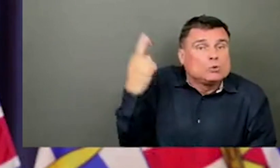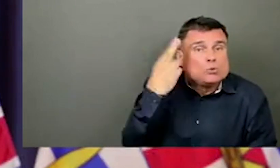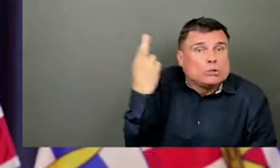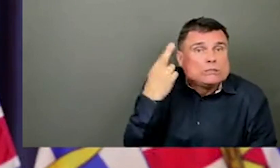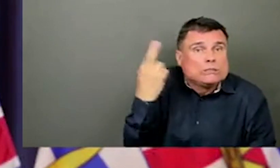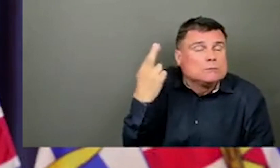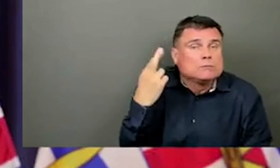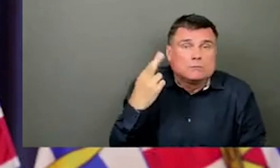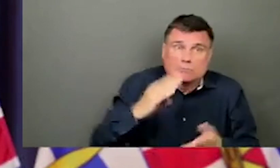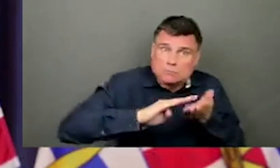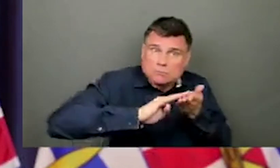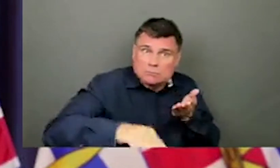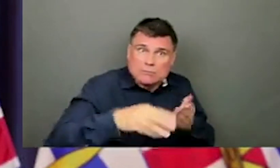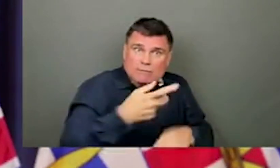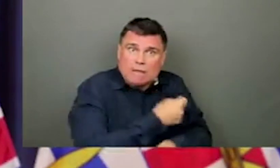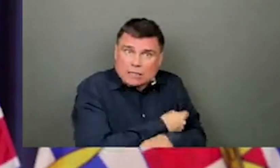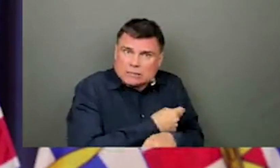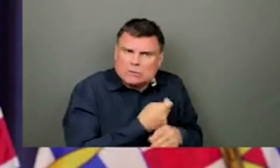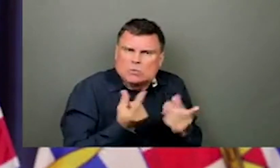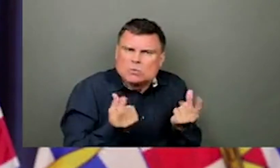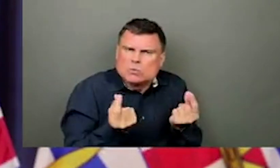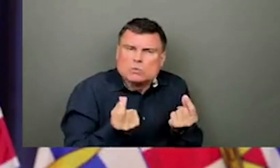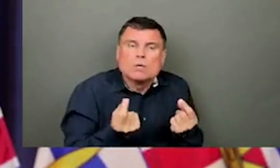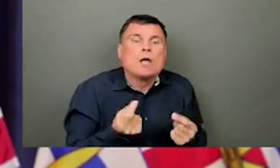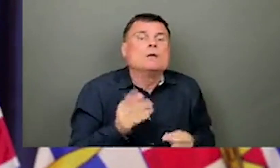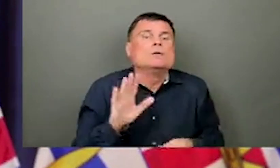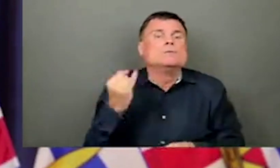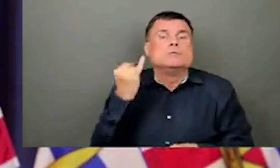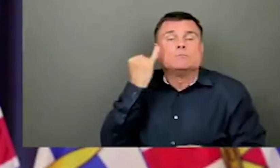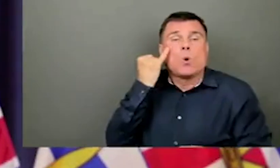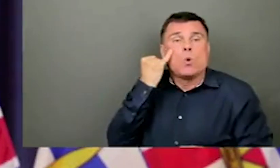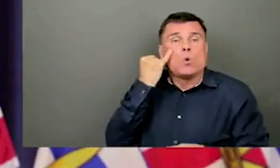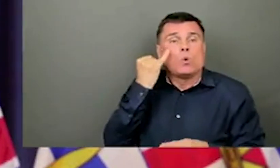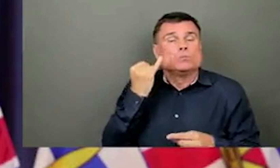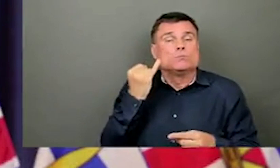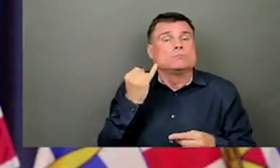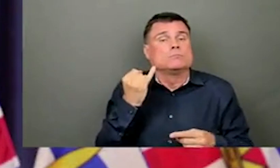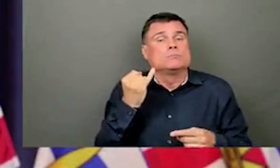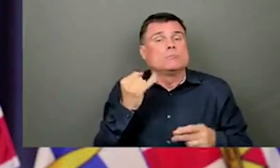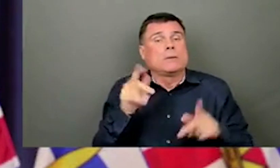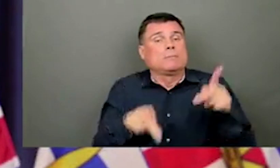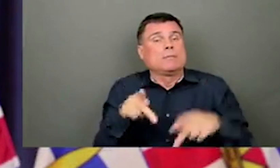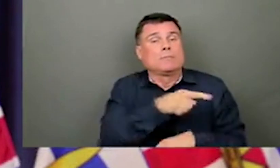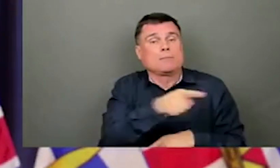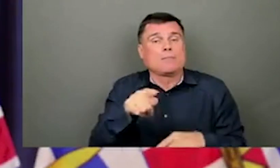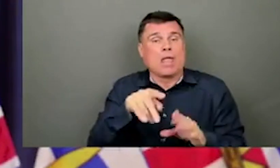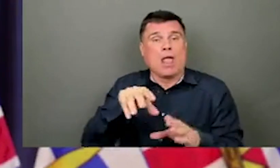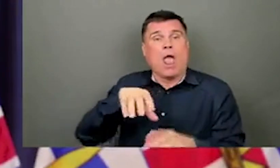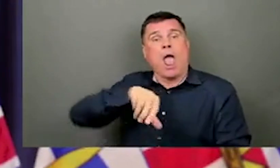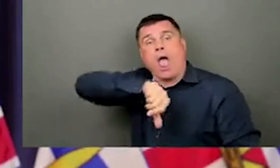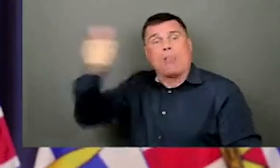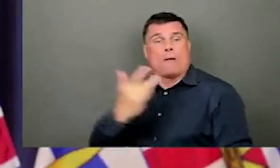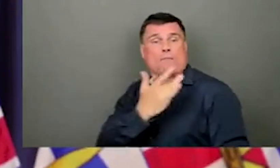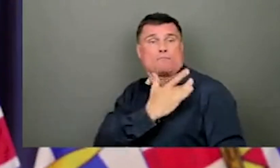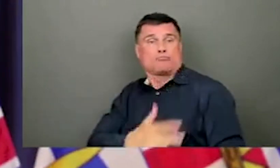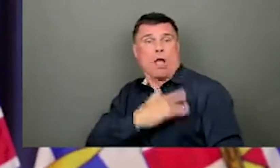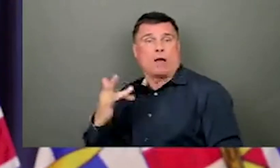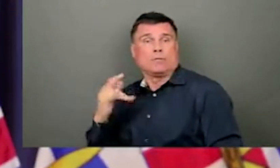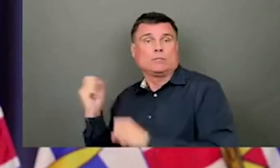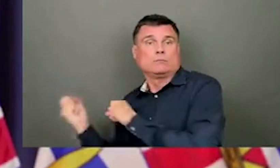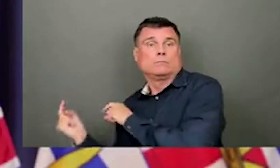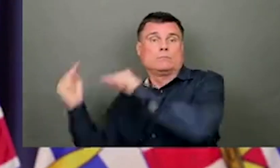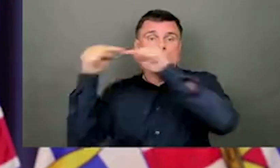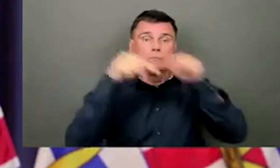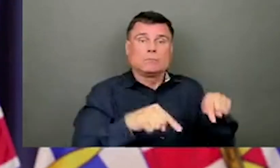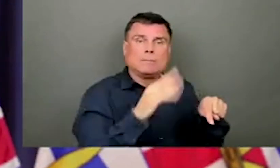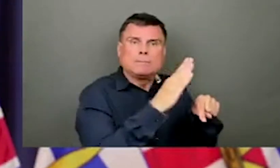And will there be exemptions for people traveling from outside of the province into British Columbia, or do they have to, how do